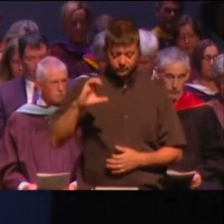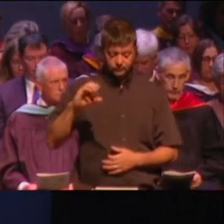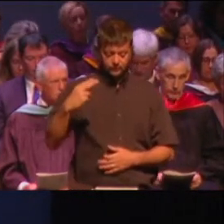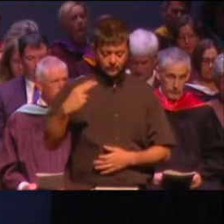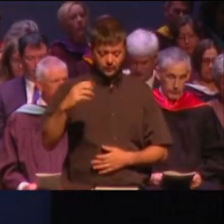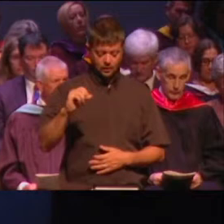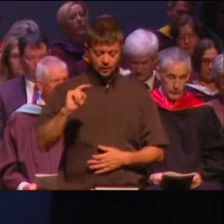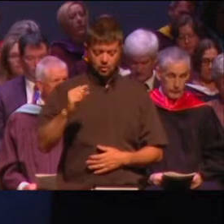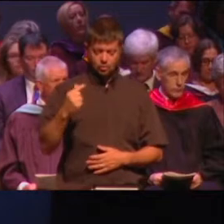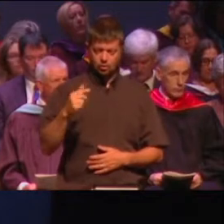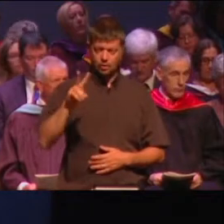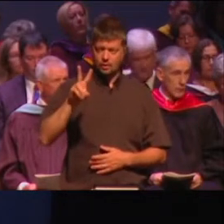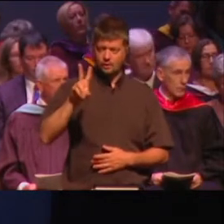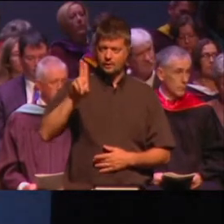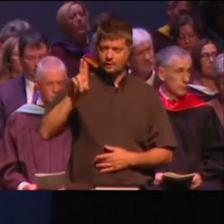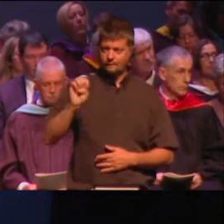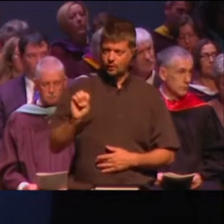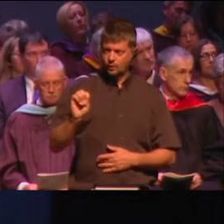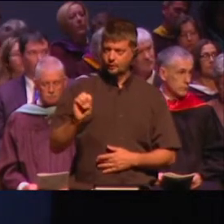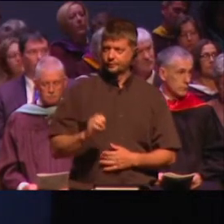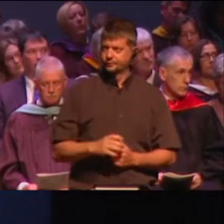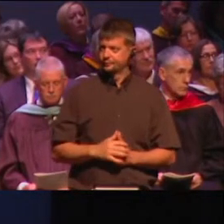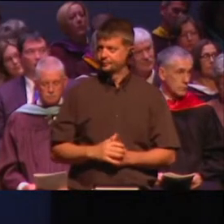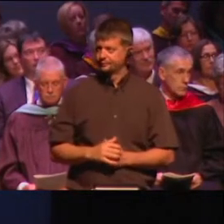Chong Vu.